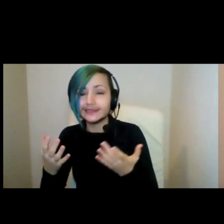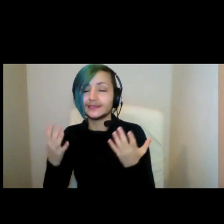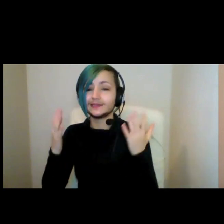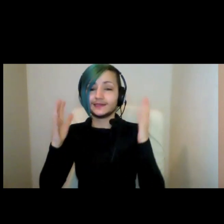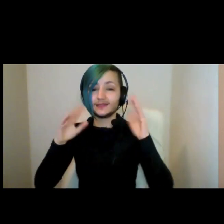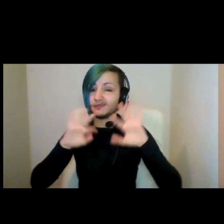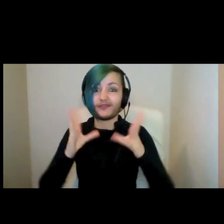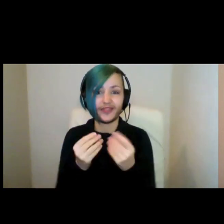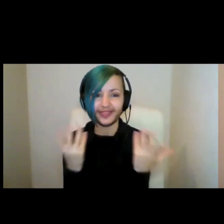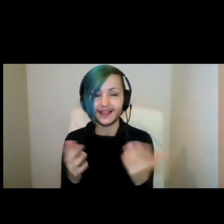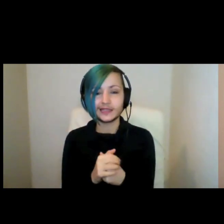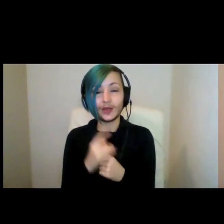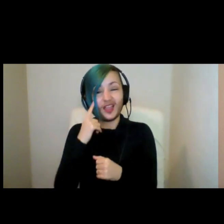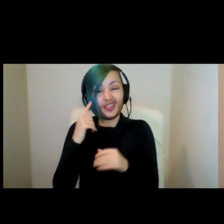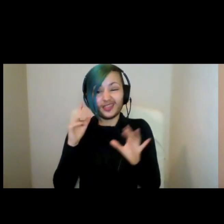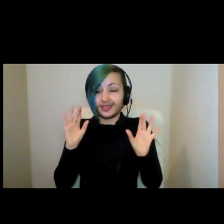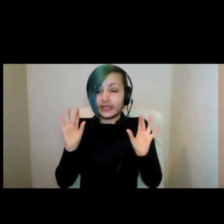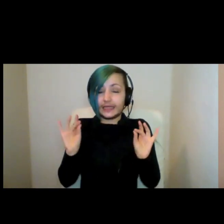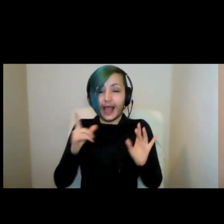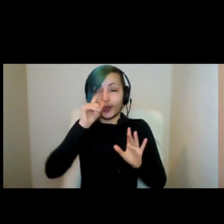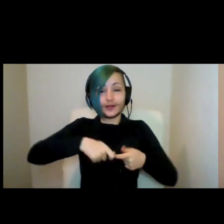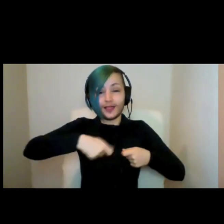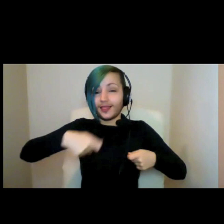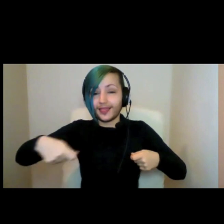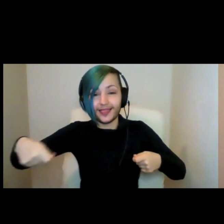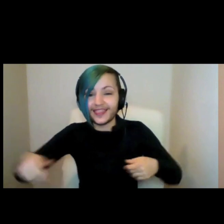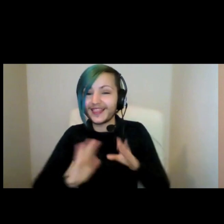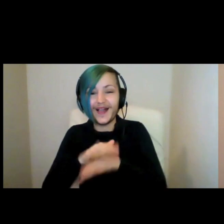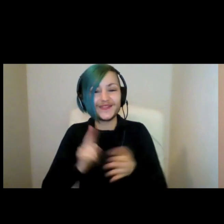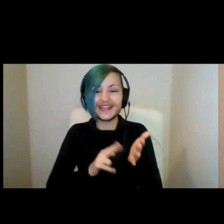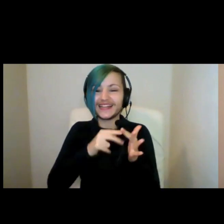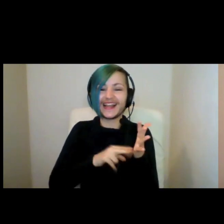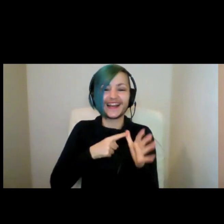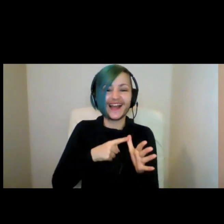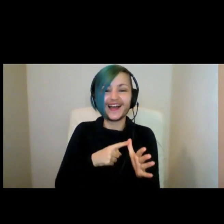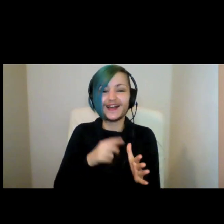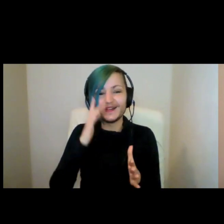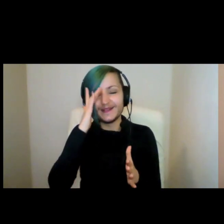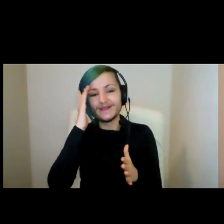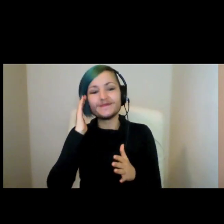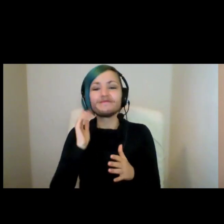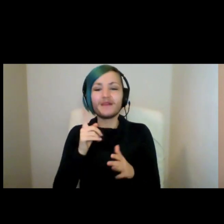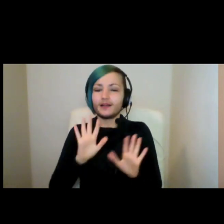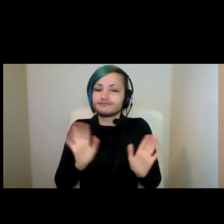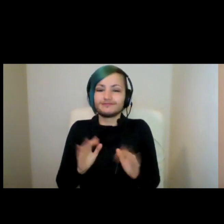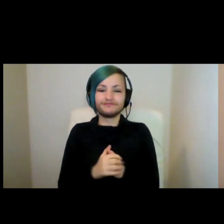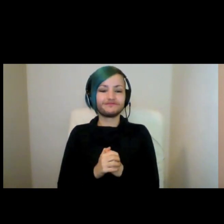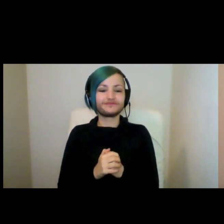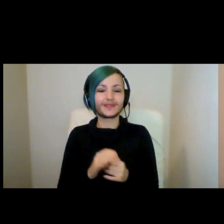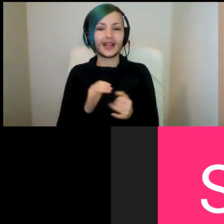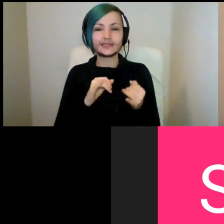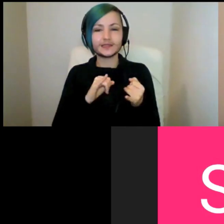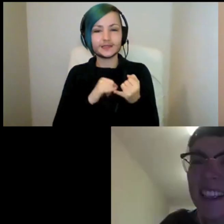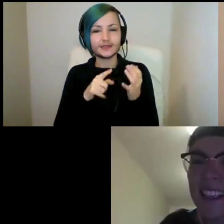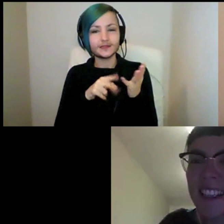Yeah, I might leave it at that, because I could talk for hours about Naina, but I won't. And Sunshine, I don't know if